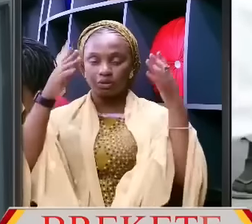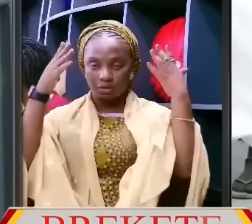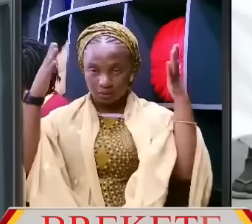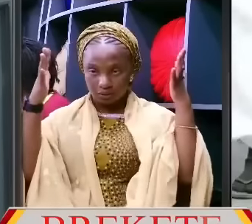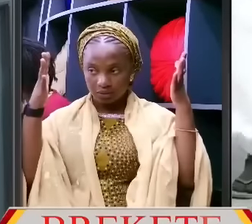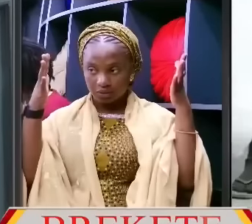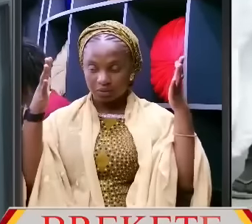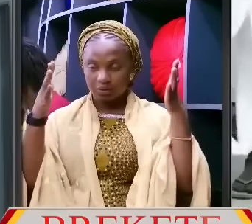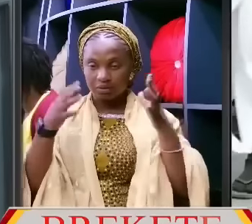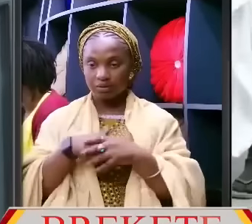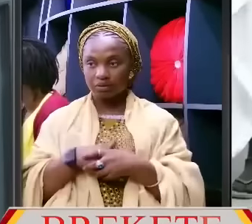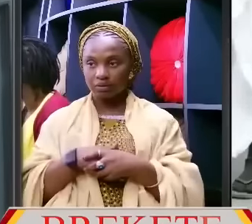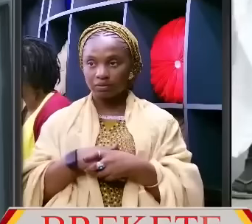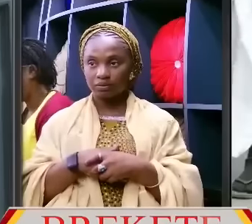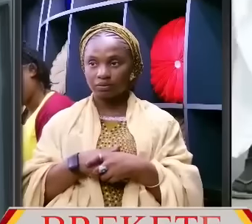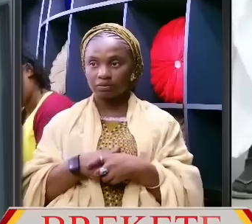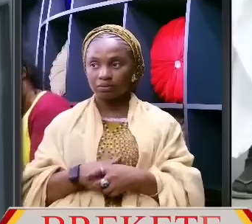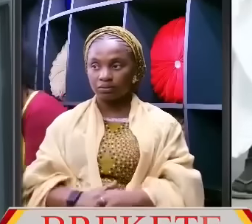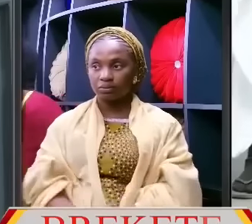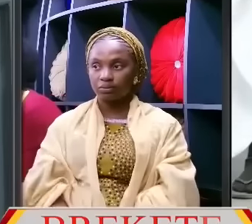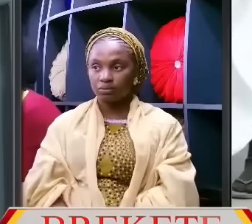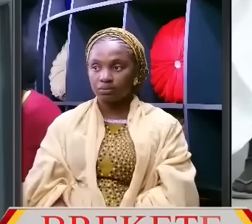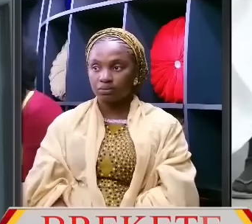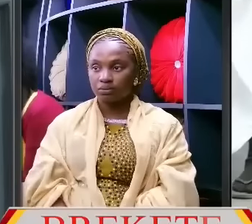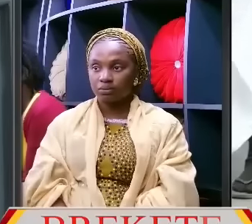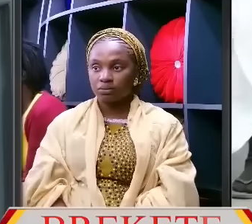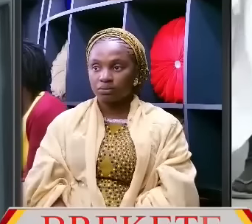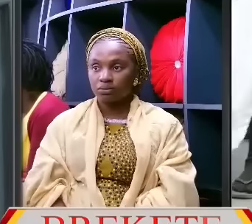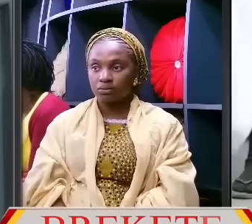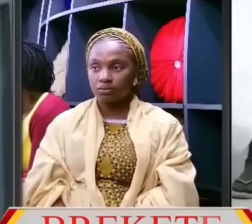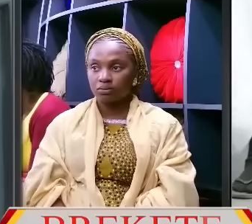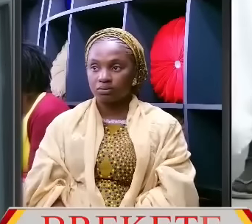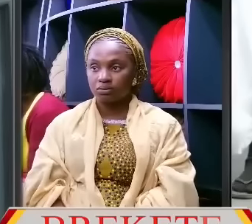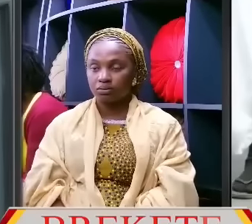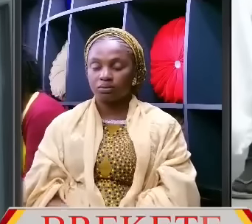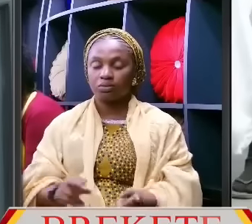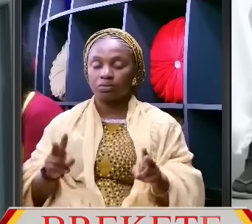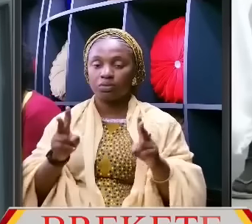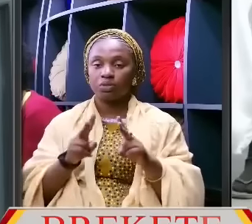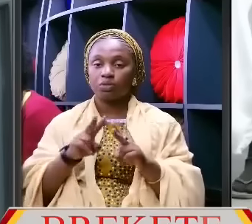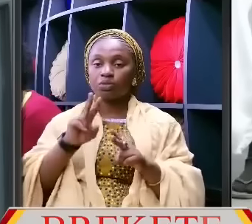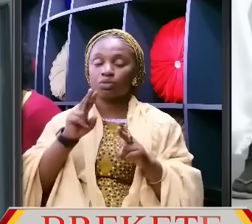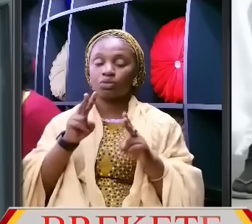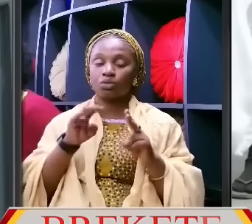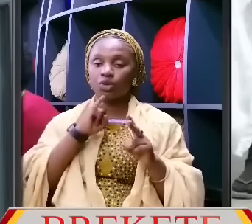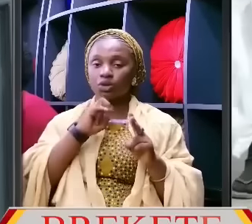make we no clap. It too far. Too far? It too far. Daddy.